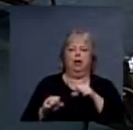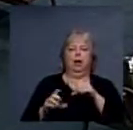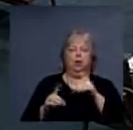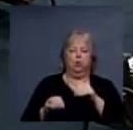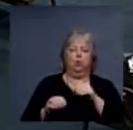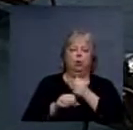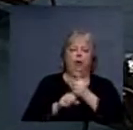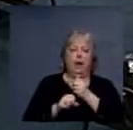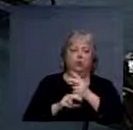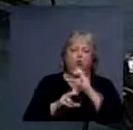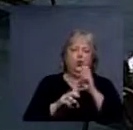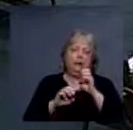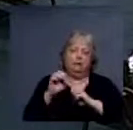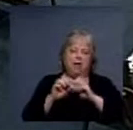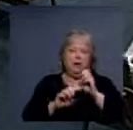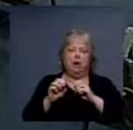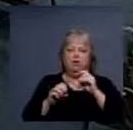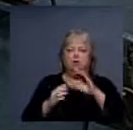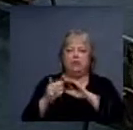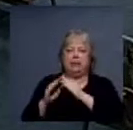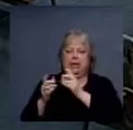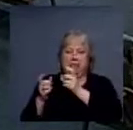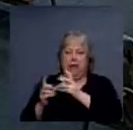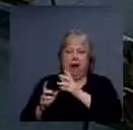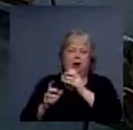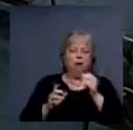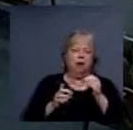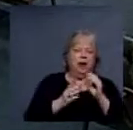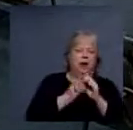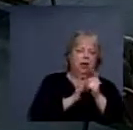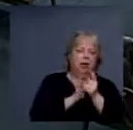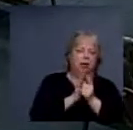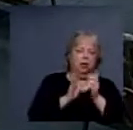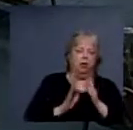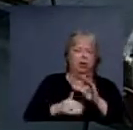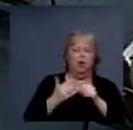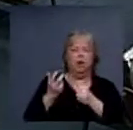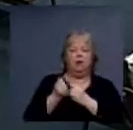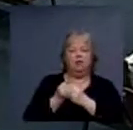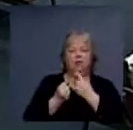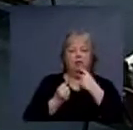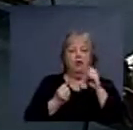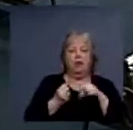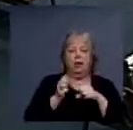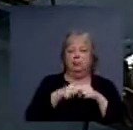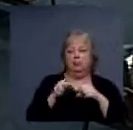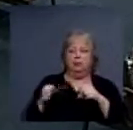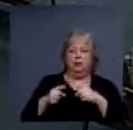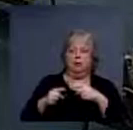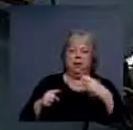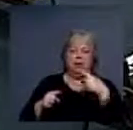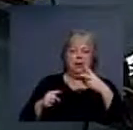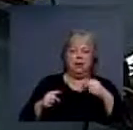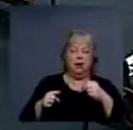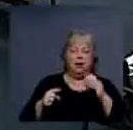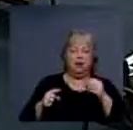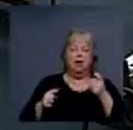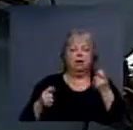the city manager and the city attorney. All in favor of the motion for recess indicate by saying aye. Opposed, say nay.